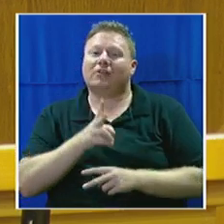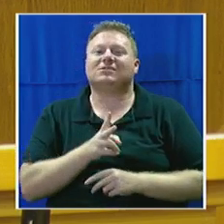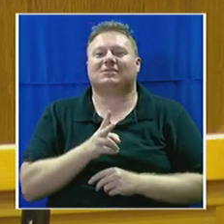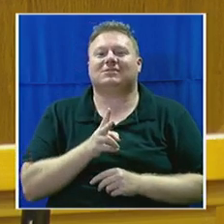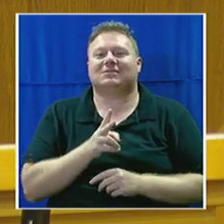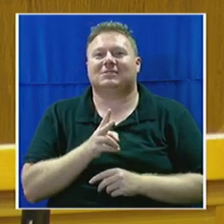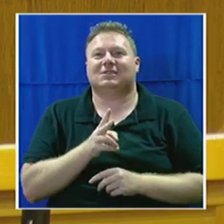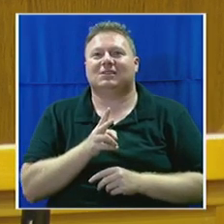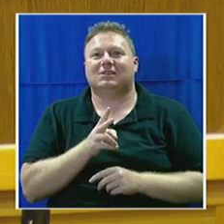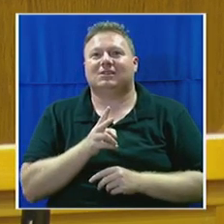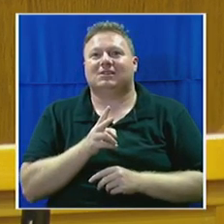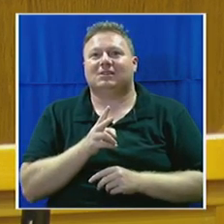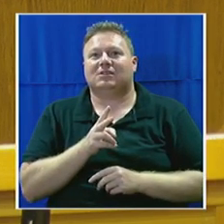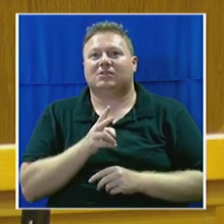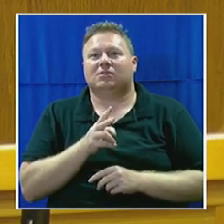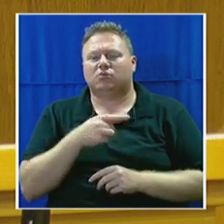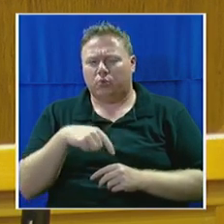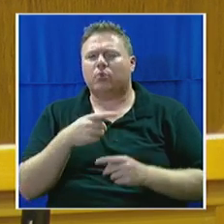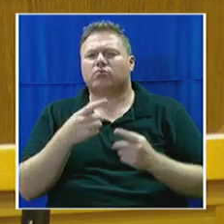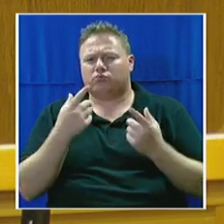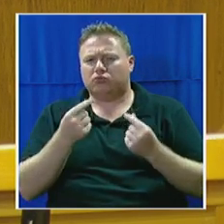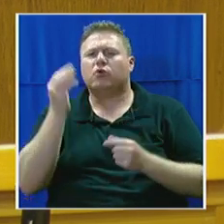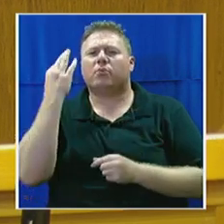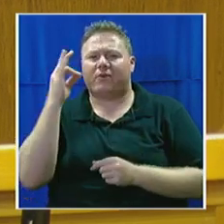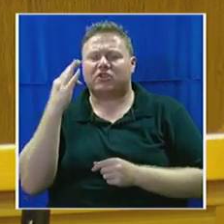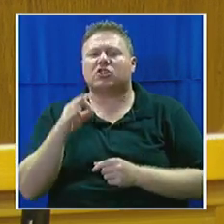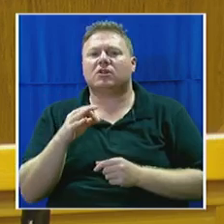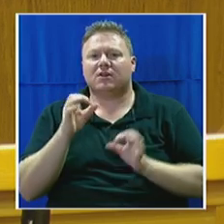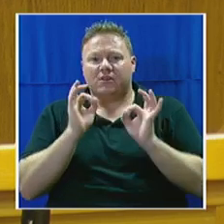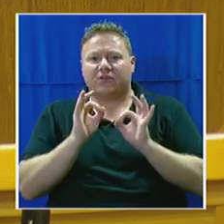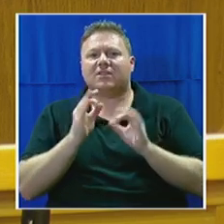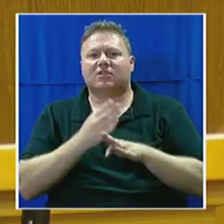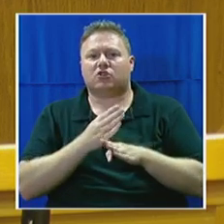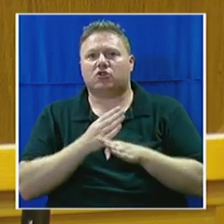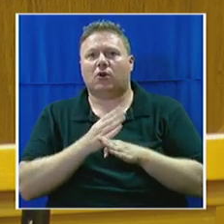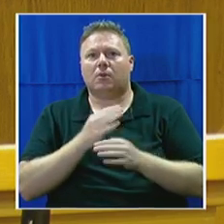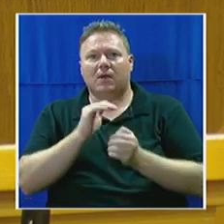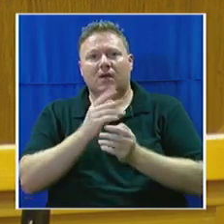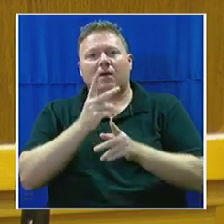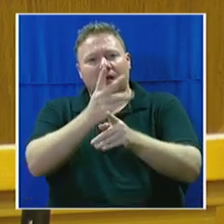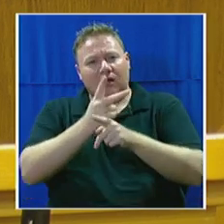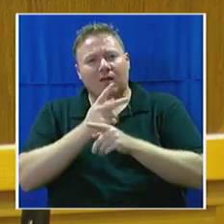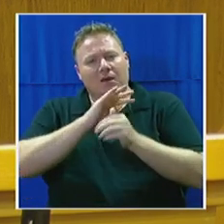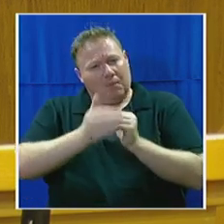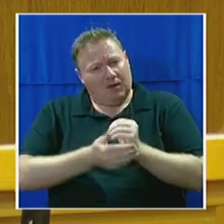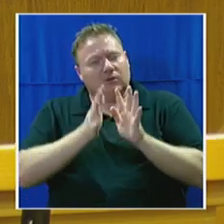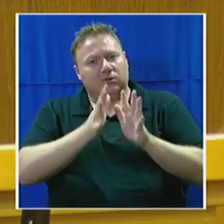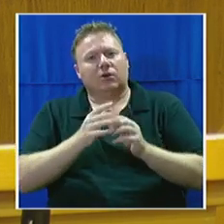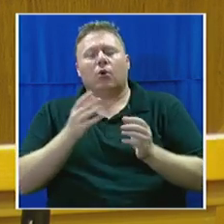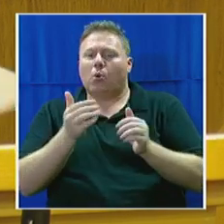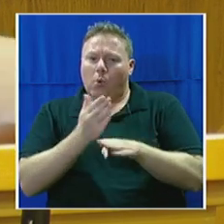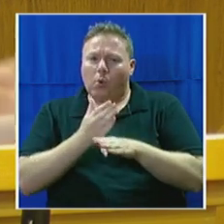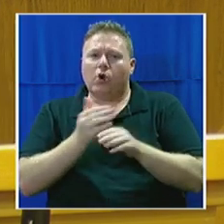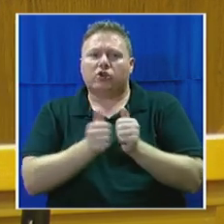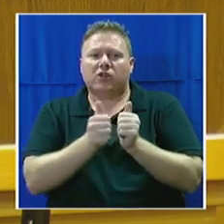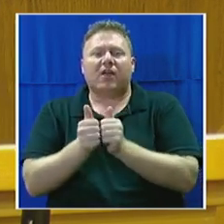think we've conducted ourselves professionally. We did a fantastic job in maintaining and preventing that. So let's work together, and I'm quite sure we'll